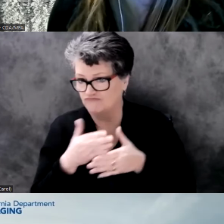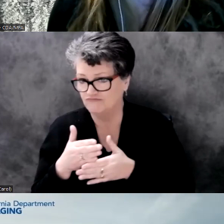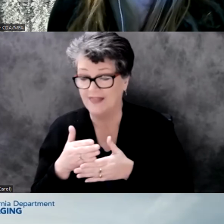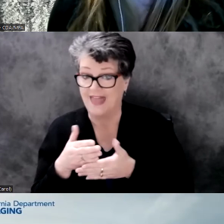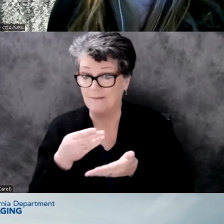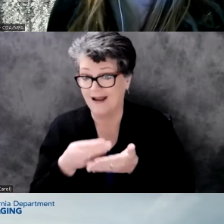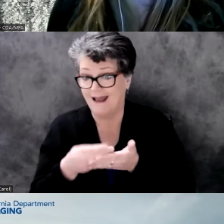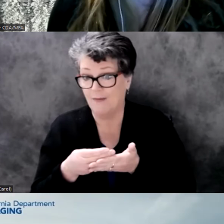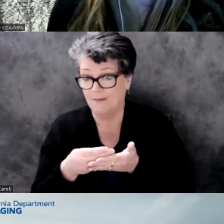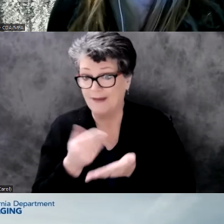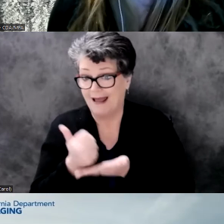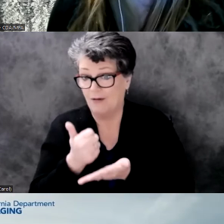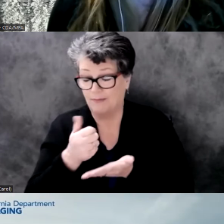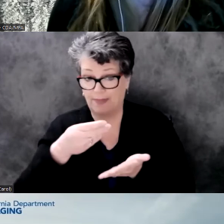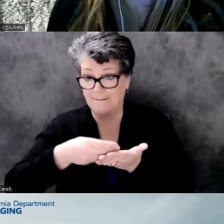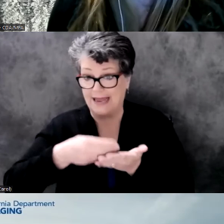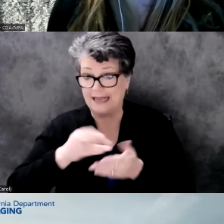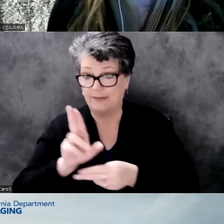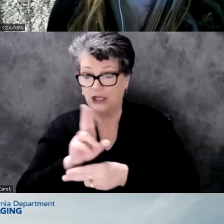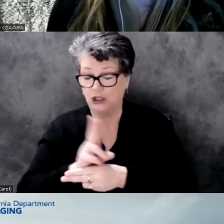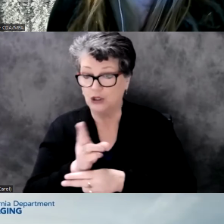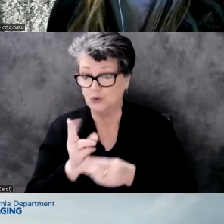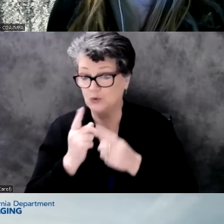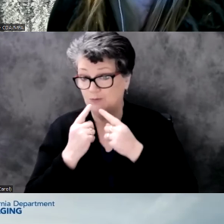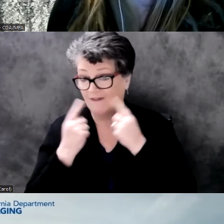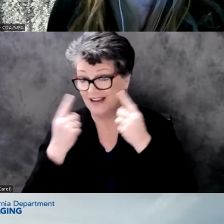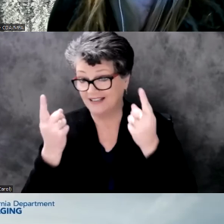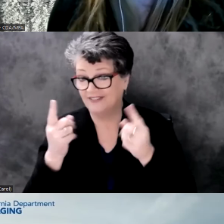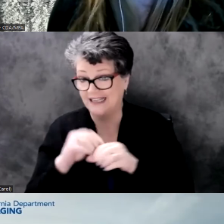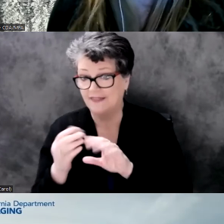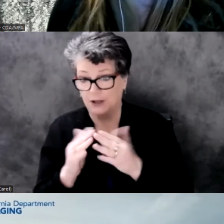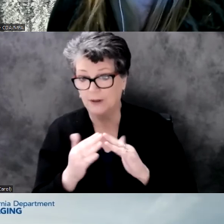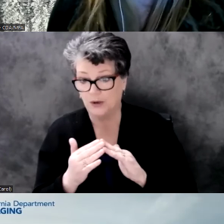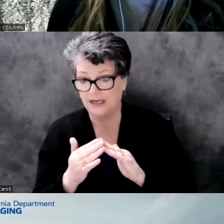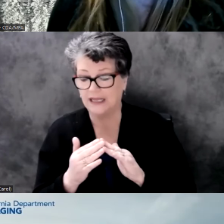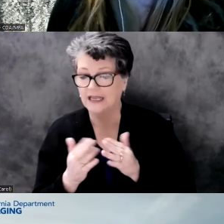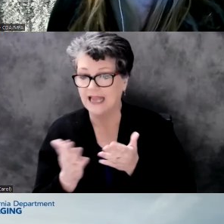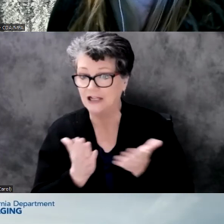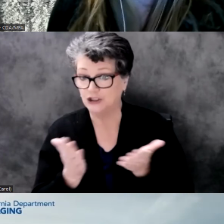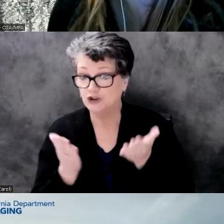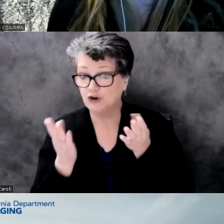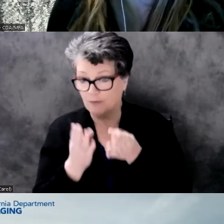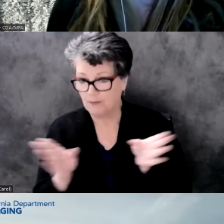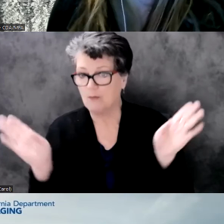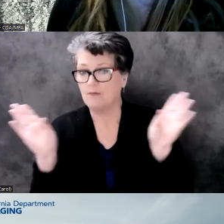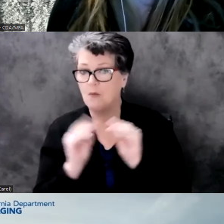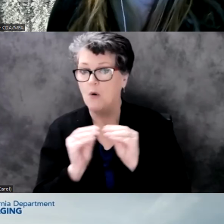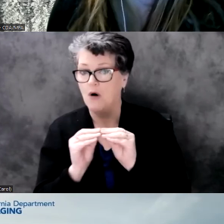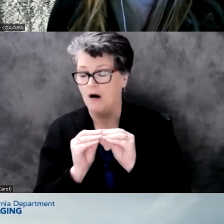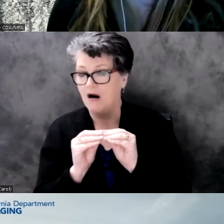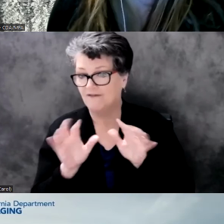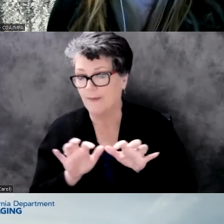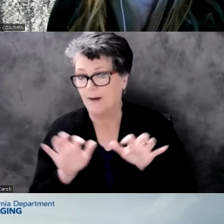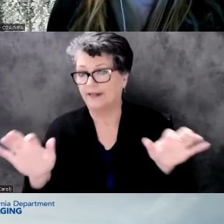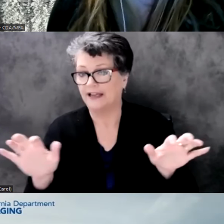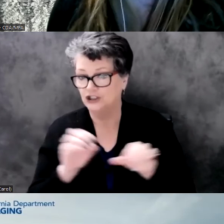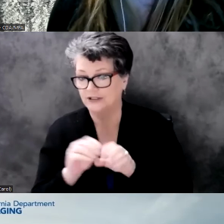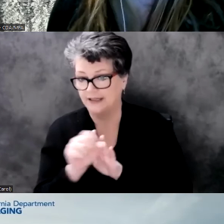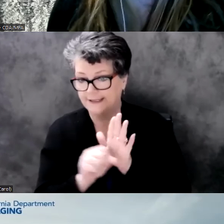money be used more effectively in the community and serve a broader population in the